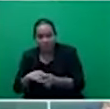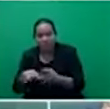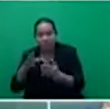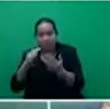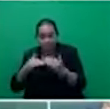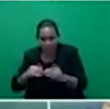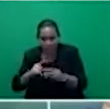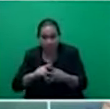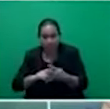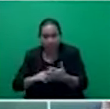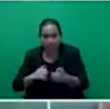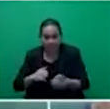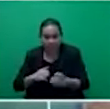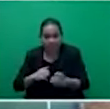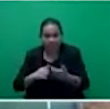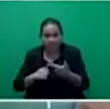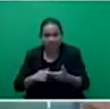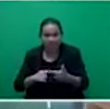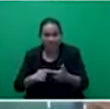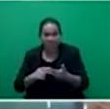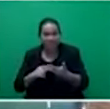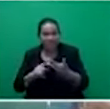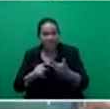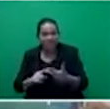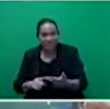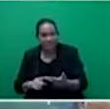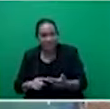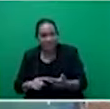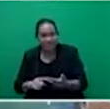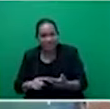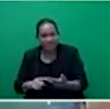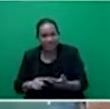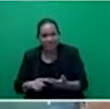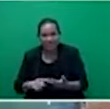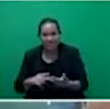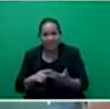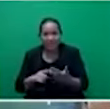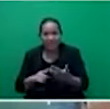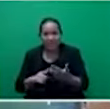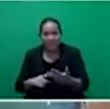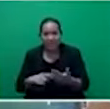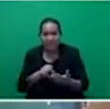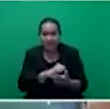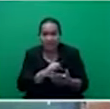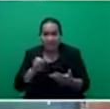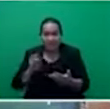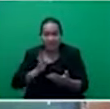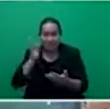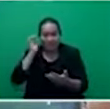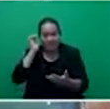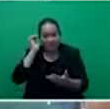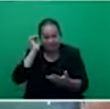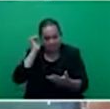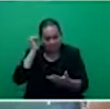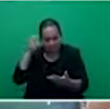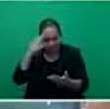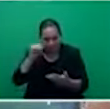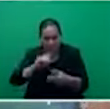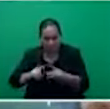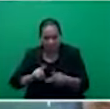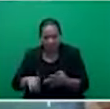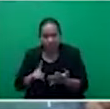Fremlin, Laurie Singh, Namrata Singh, Miriama Ketendromo, Tari Bebea, Alumedi